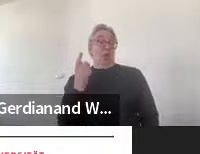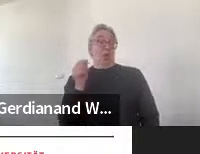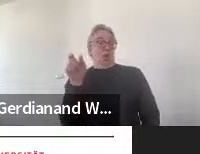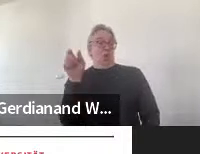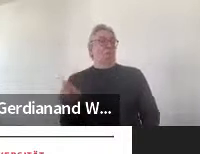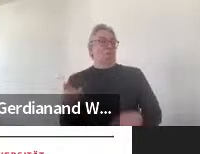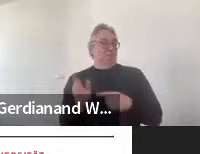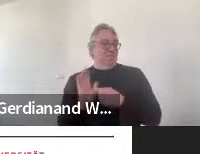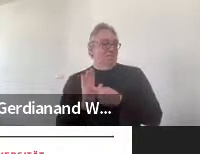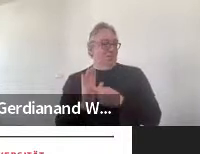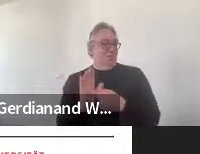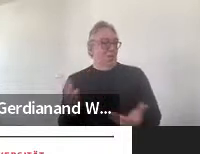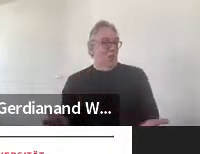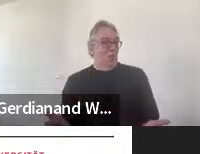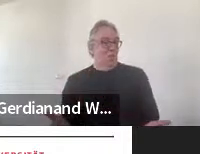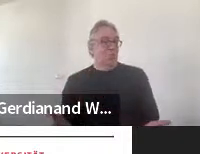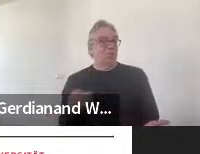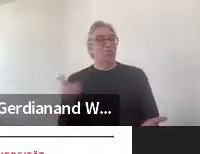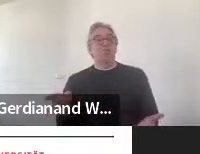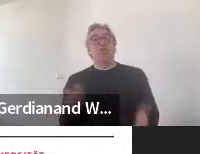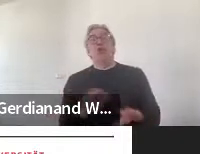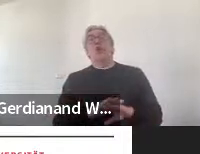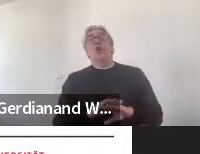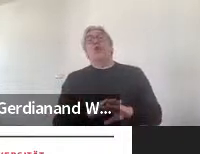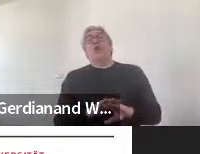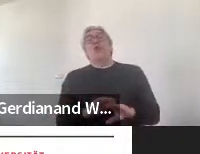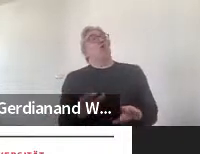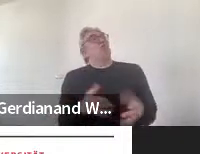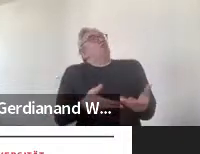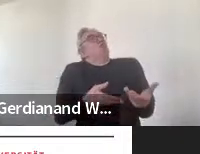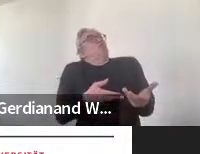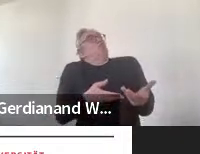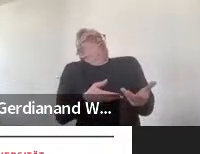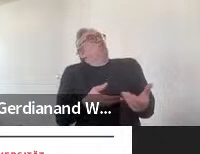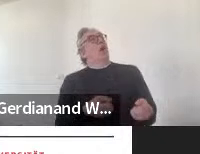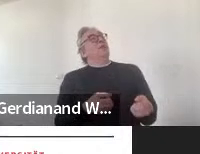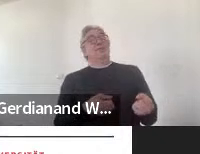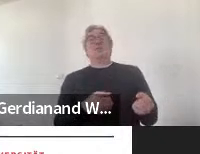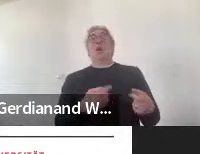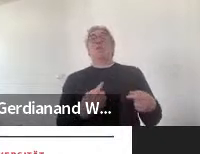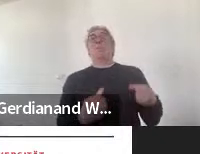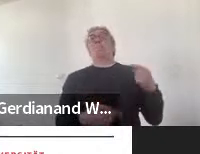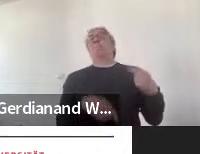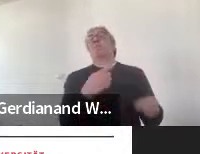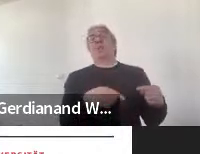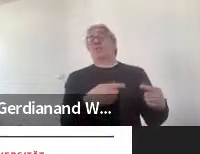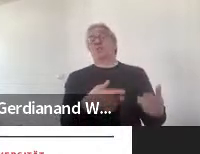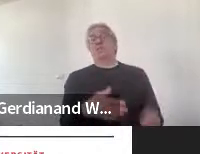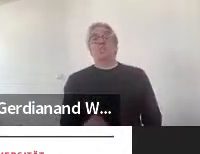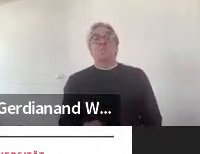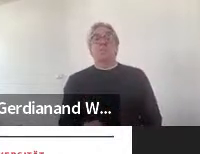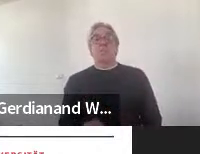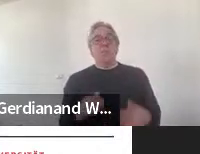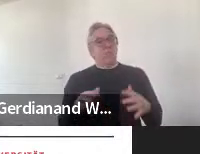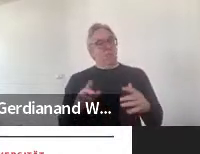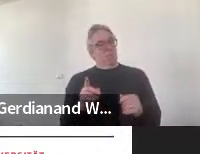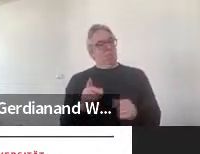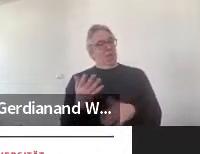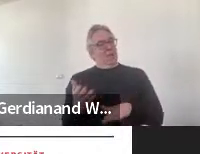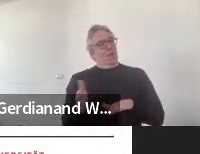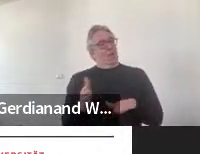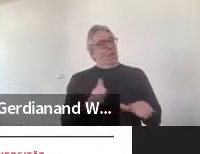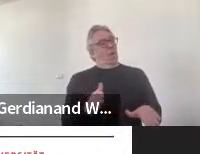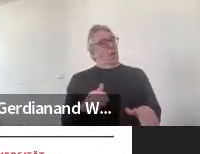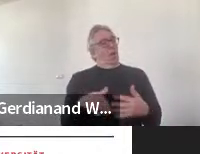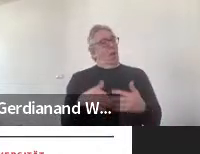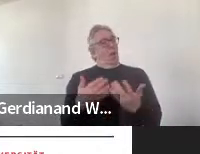the distrust against political actors. But what are enablers to include women